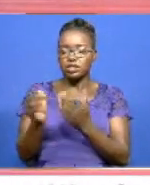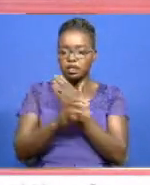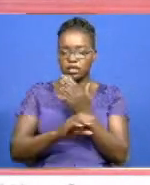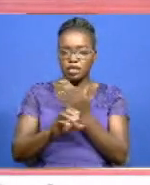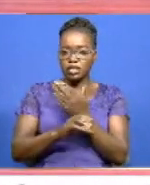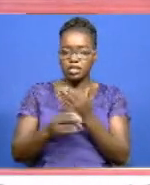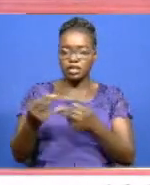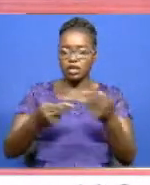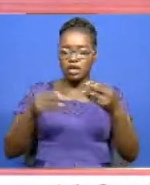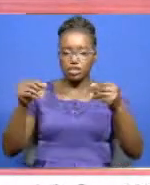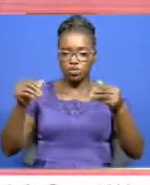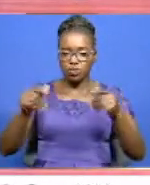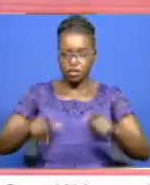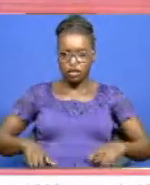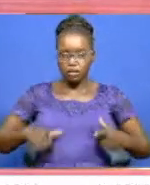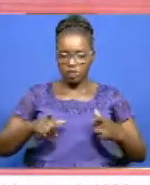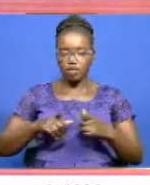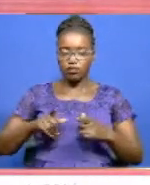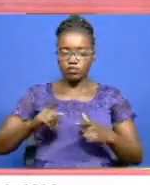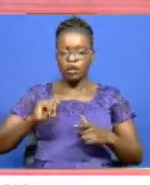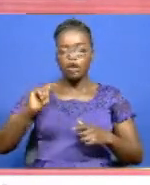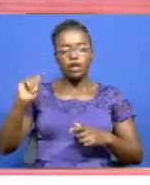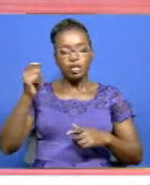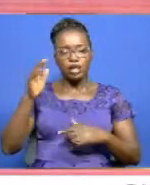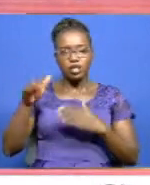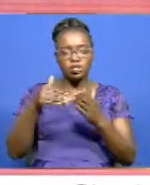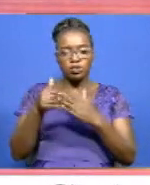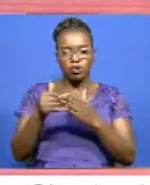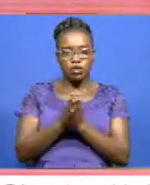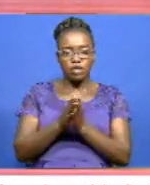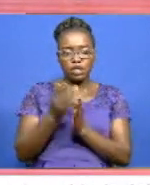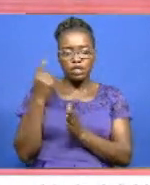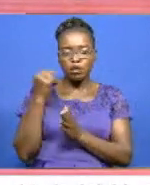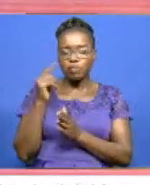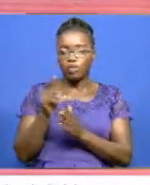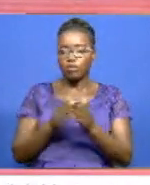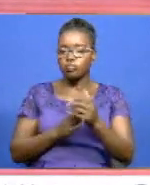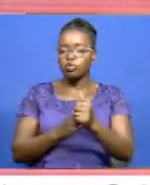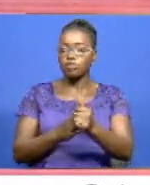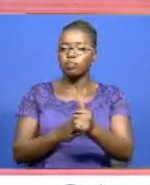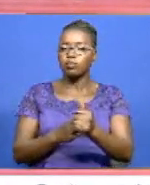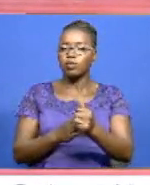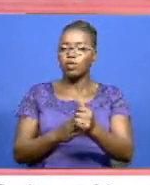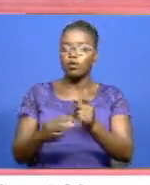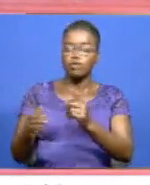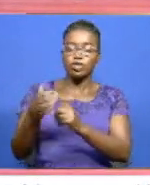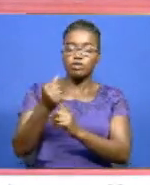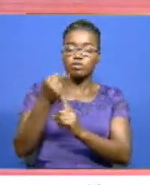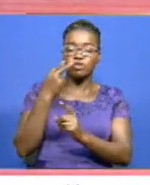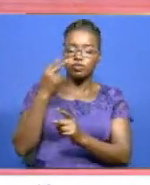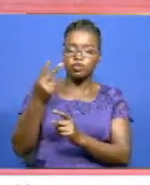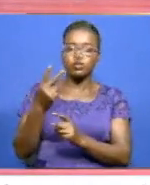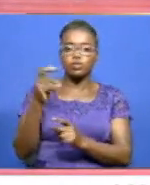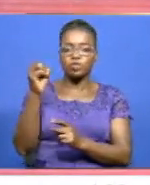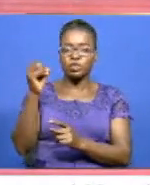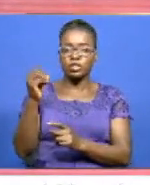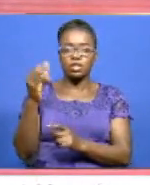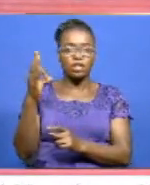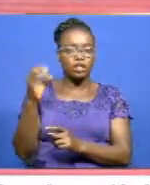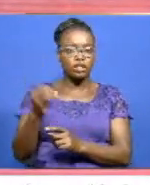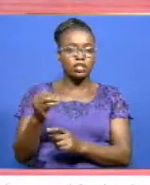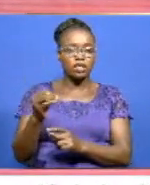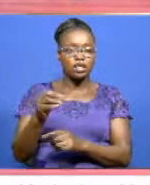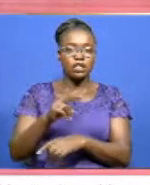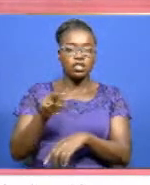all its citizens. One of the key guidelines of the attainment of Vision 2030 is the National